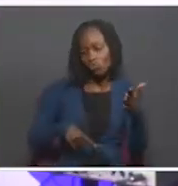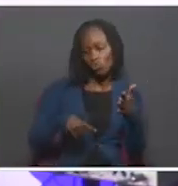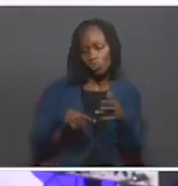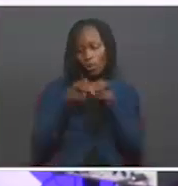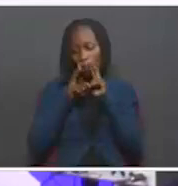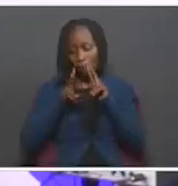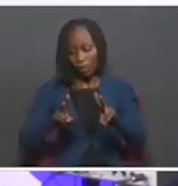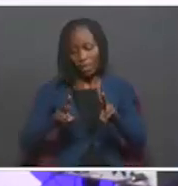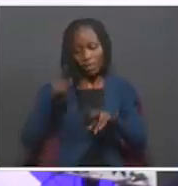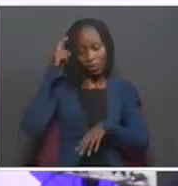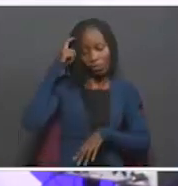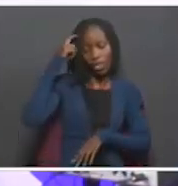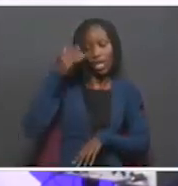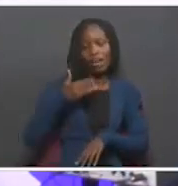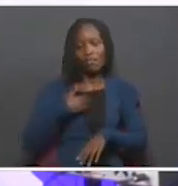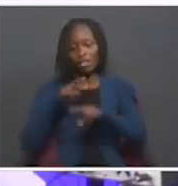is mine.